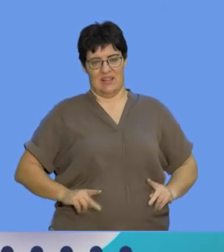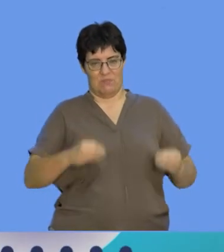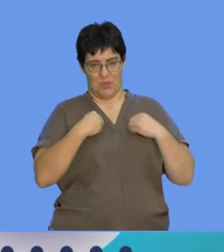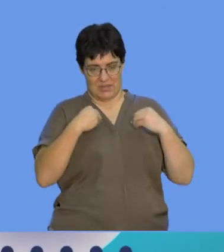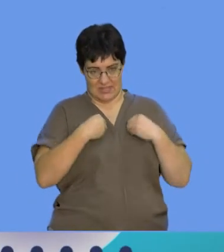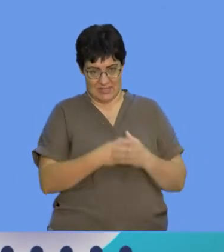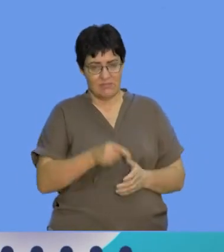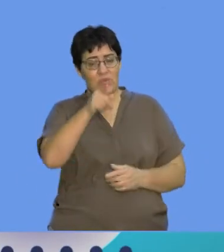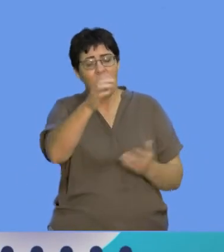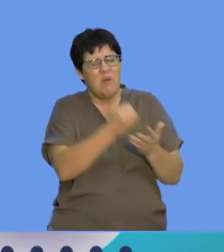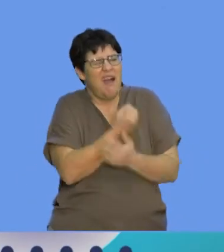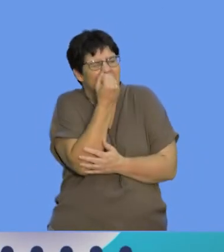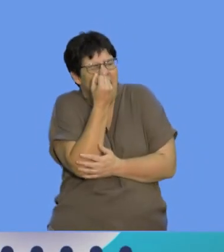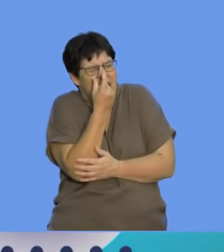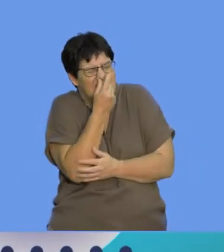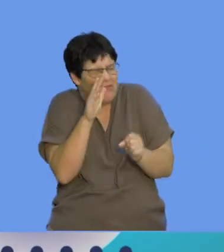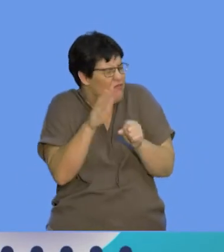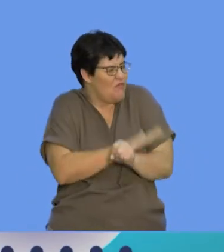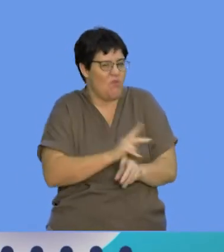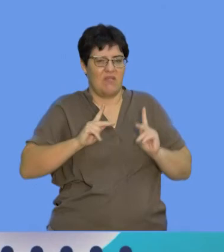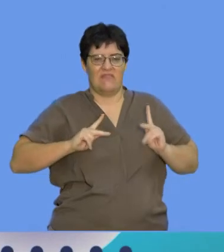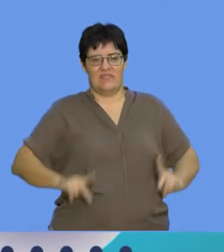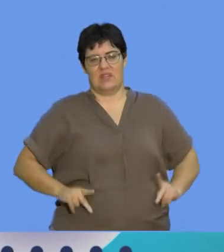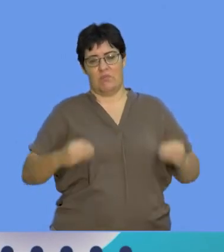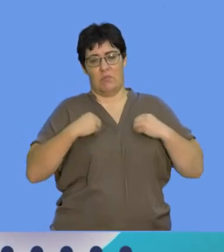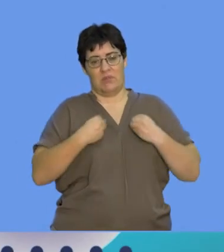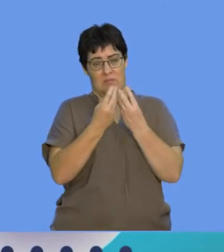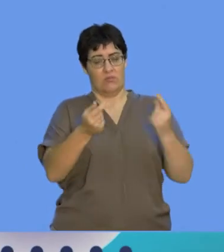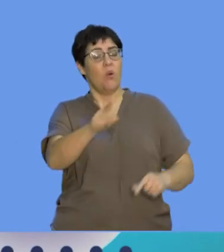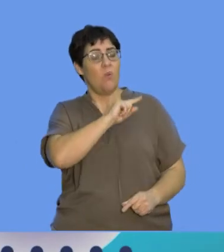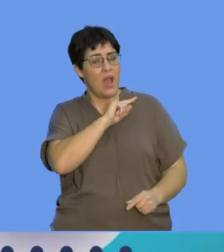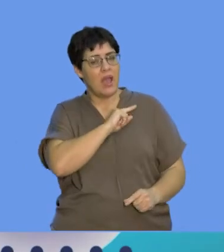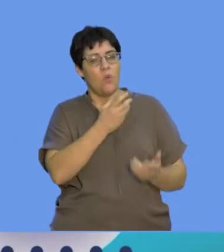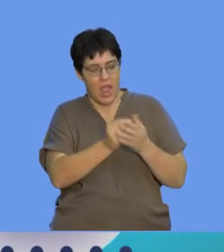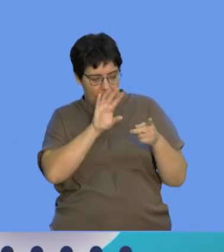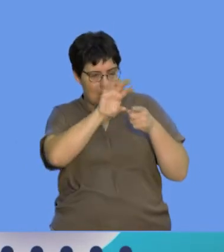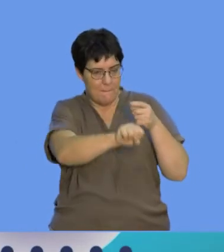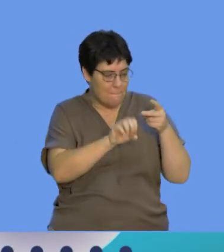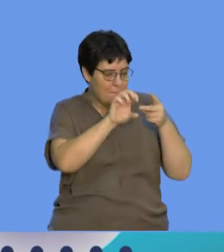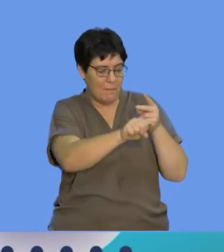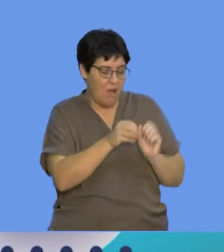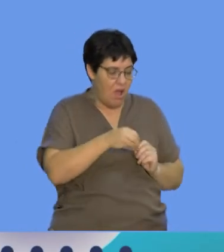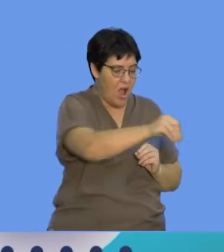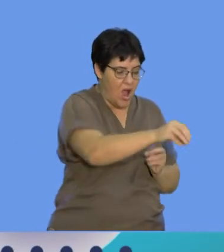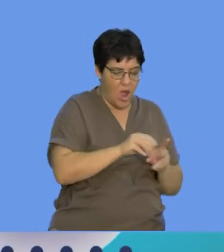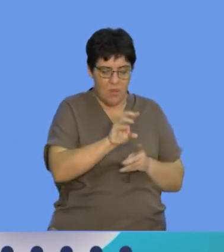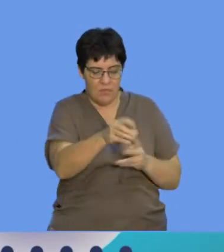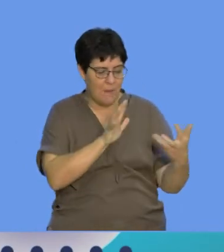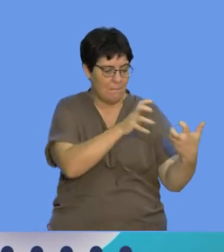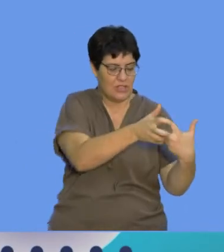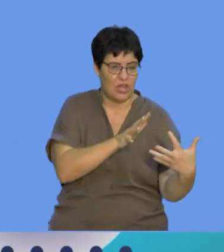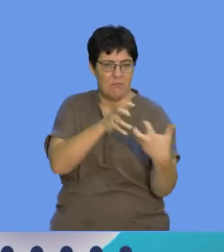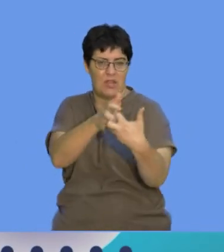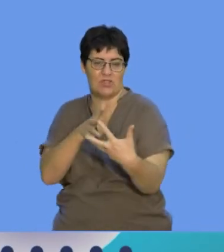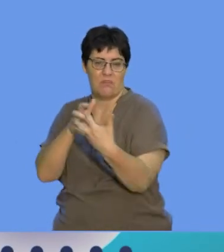understanding the physical properties of material so that we are able to classify them or categorize them in whatever it respects in